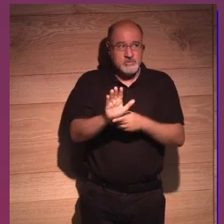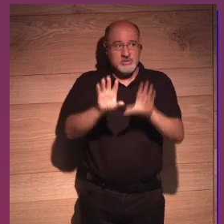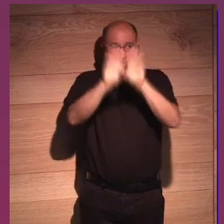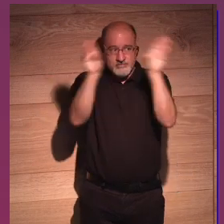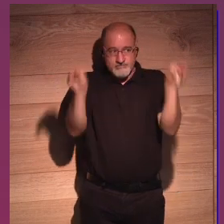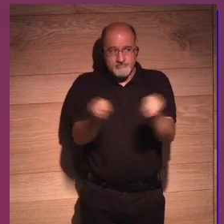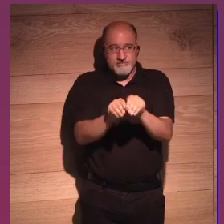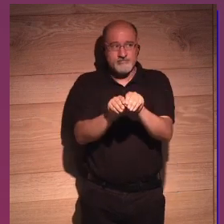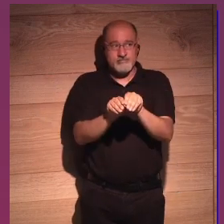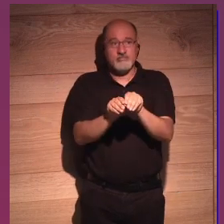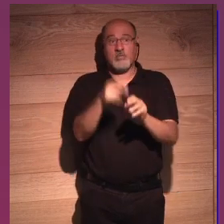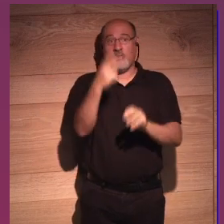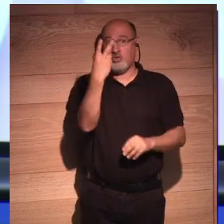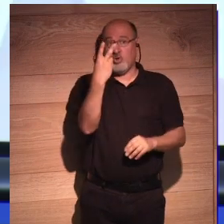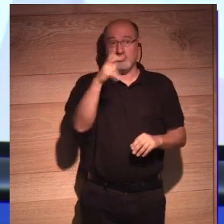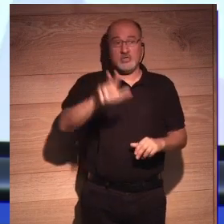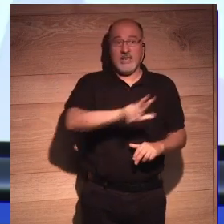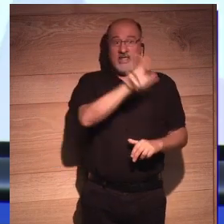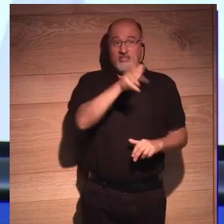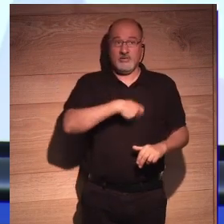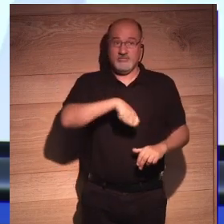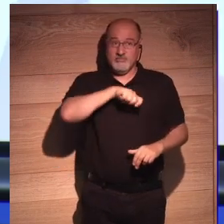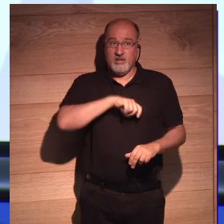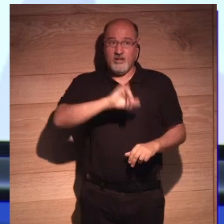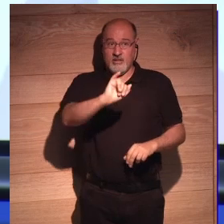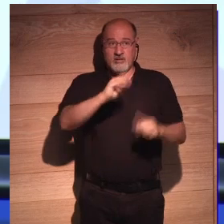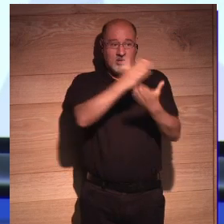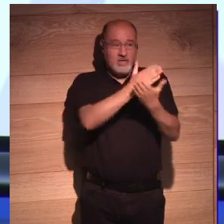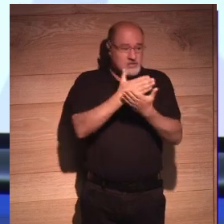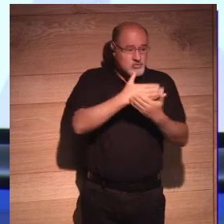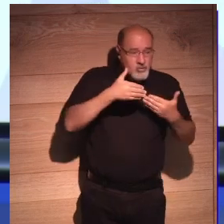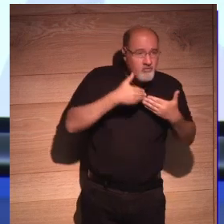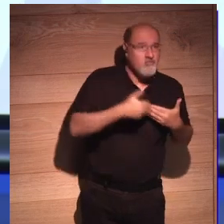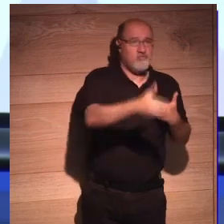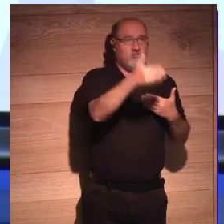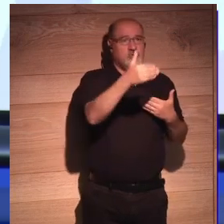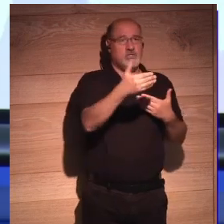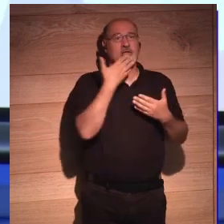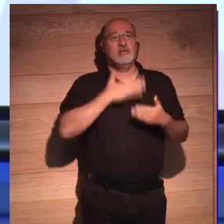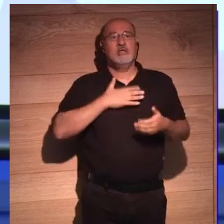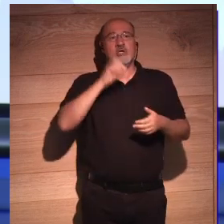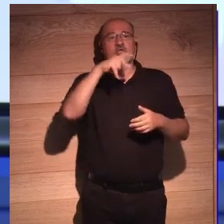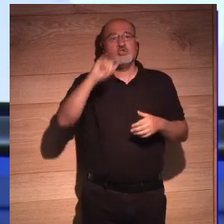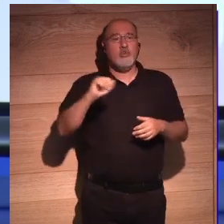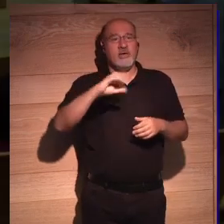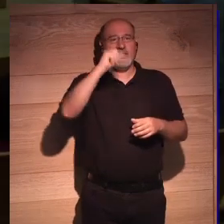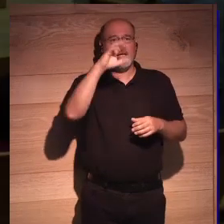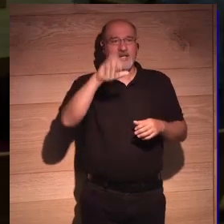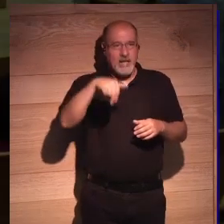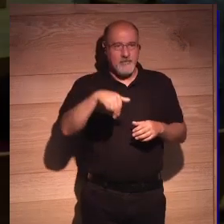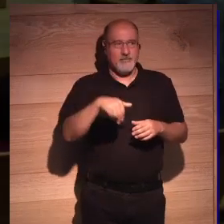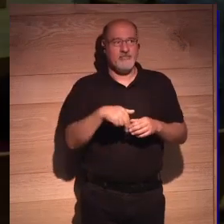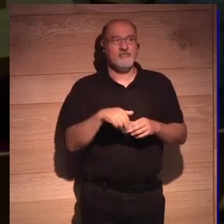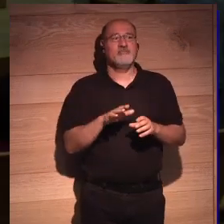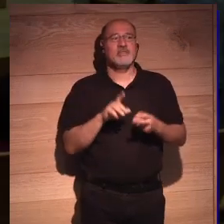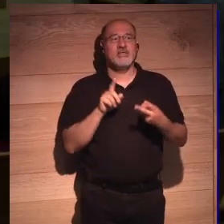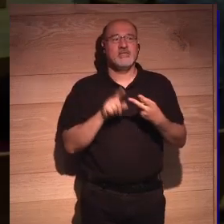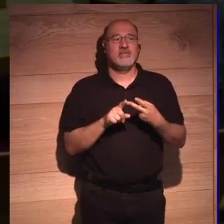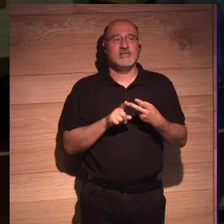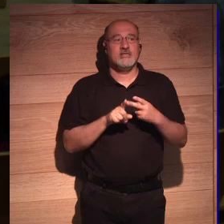festivals. And the 2 national ones we have are from Studio Futura Summer Camp, Lucas,